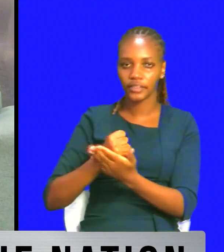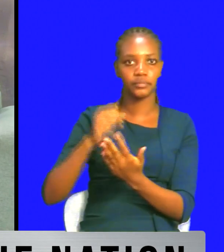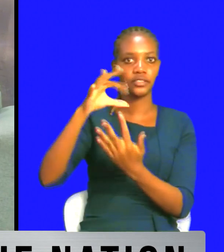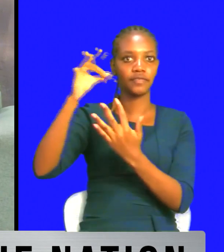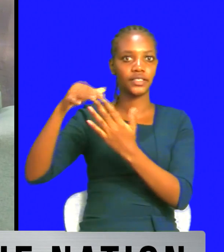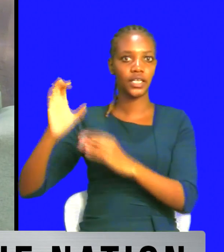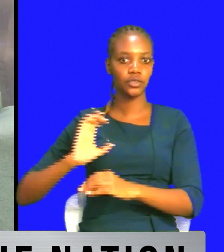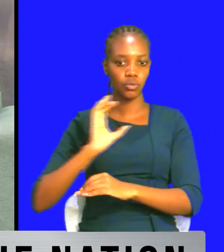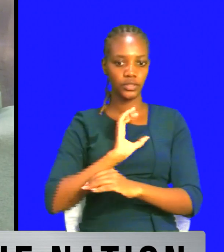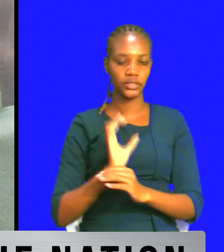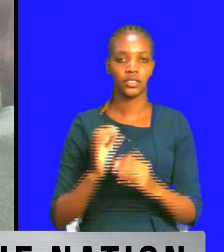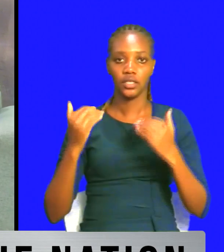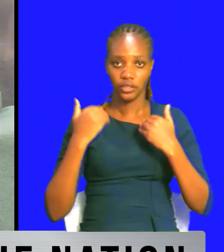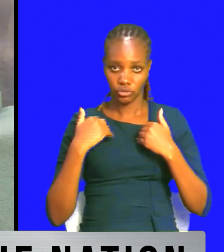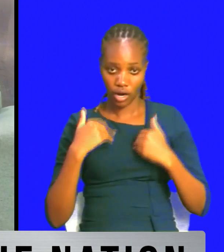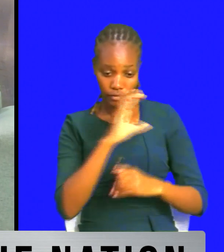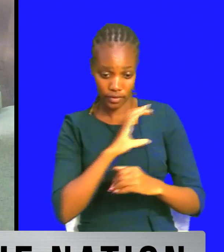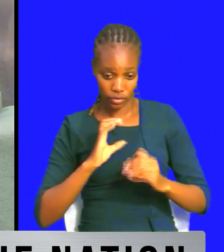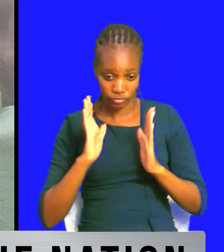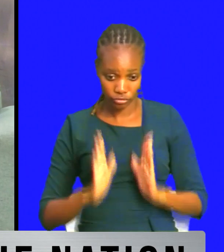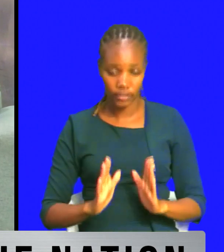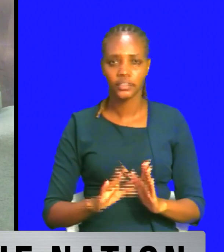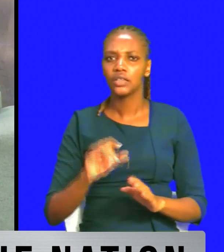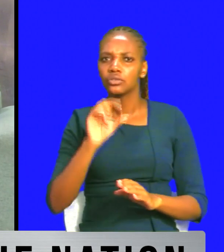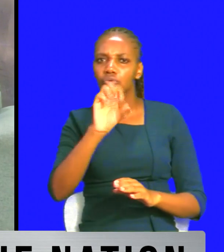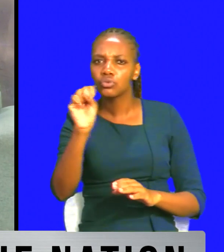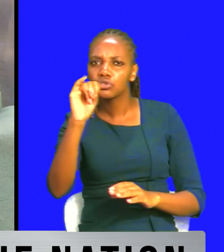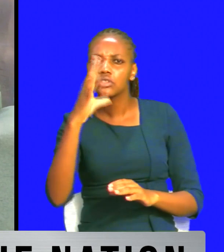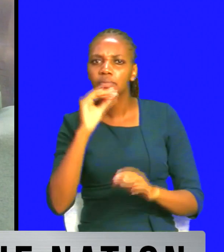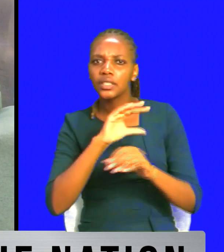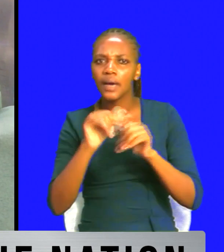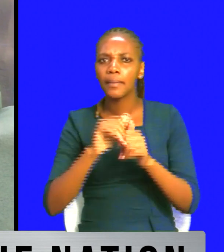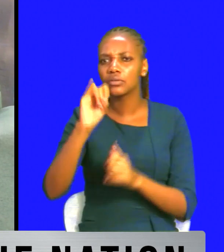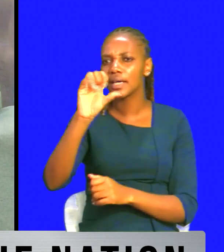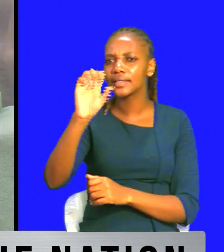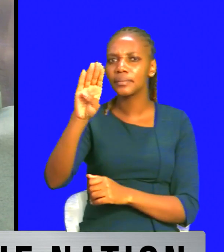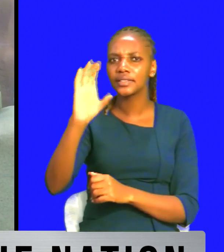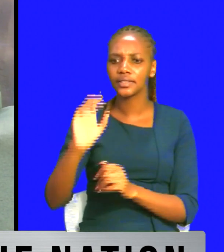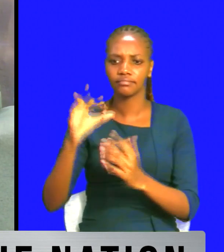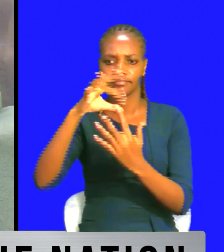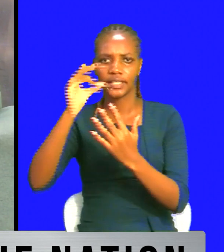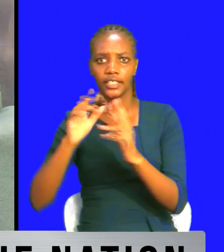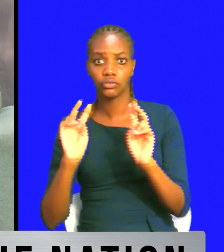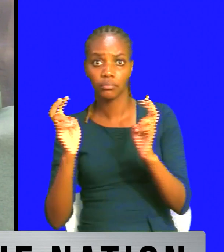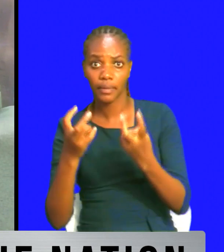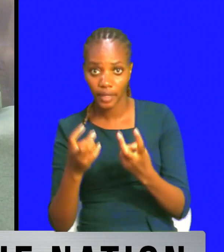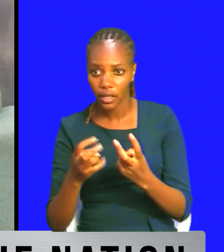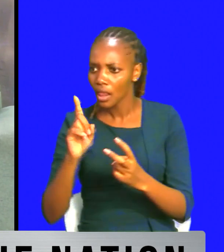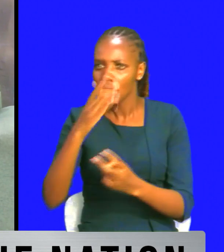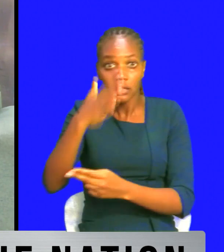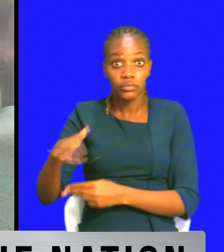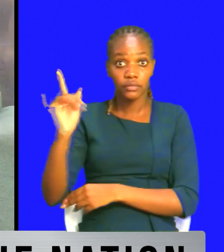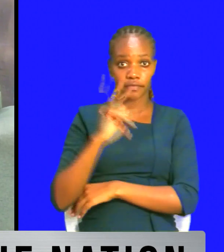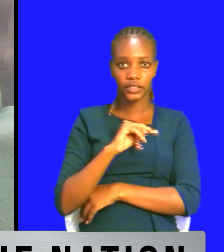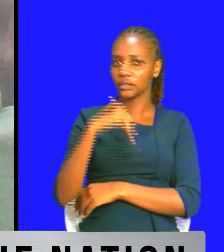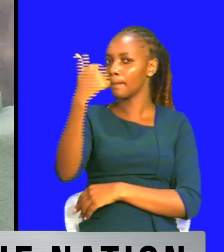committee to bring in the commissioners. So you're talking of the IBC selection IBC, panel. Yeah, the IBC selection Has panel. it been sworn in? Not